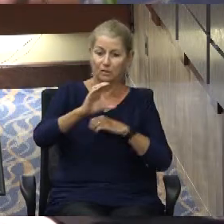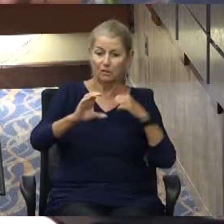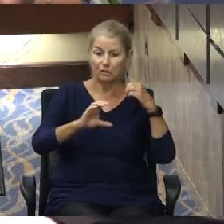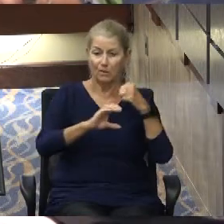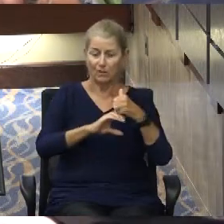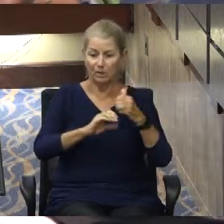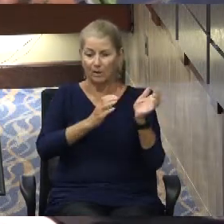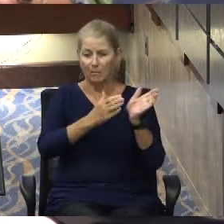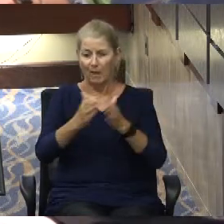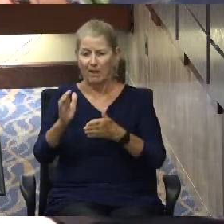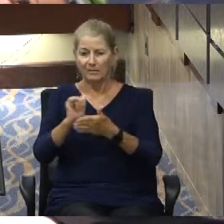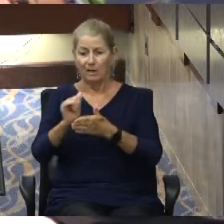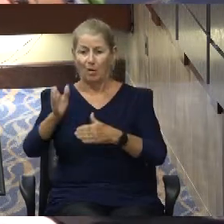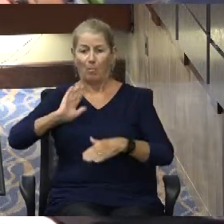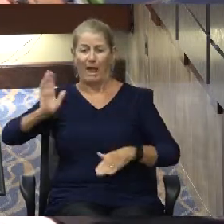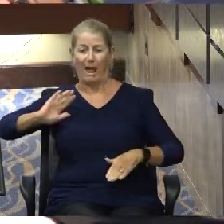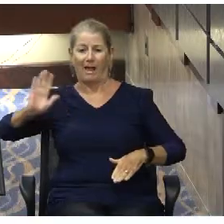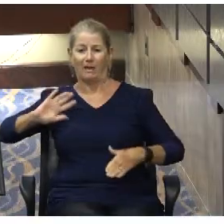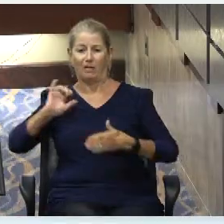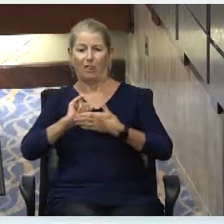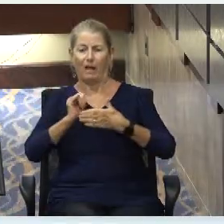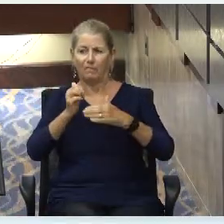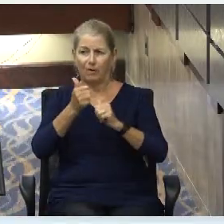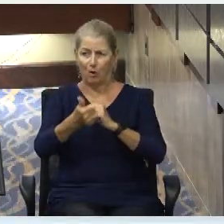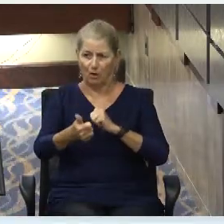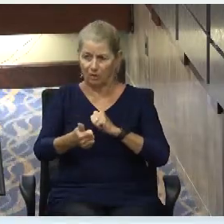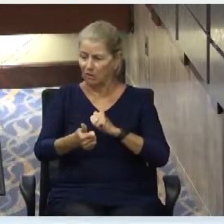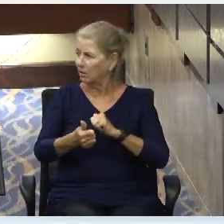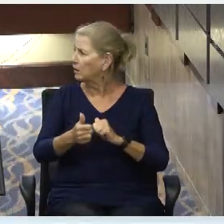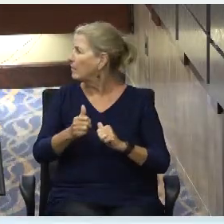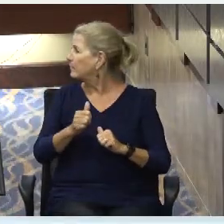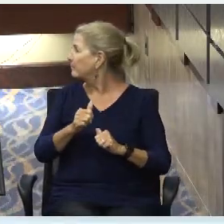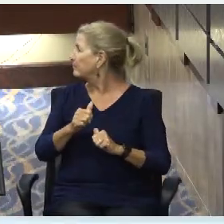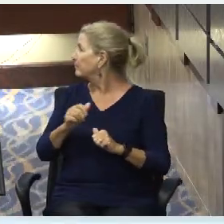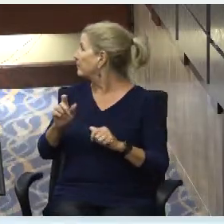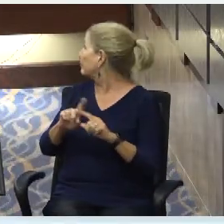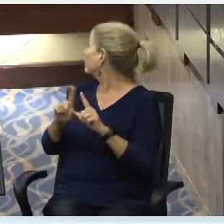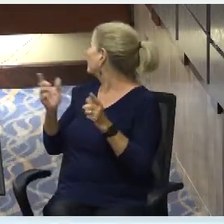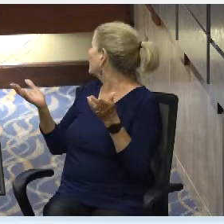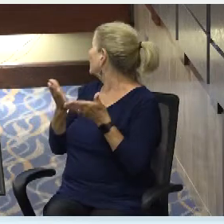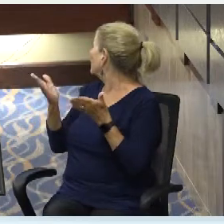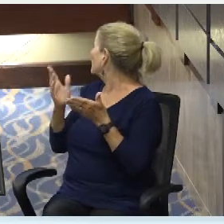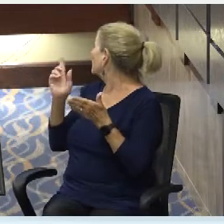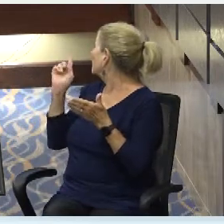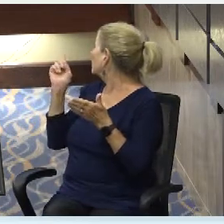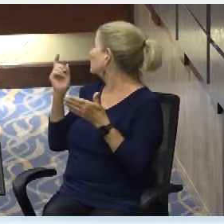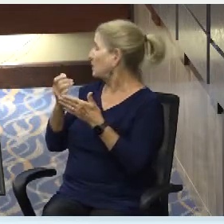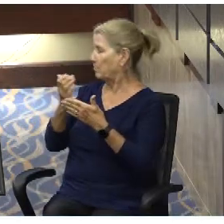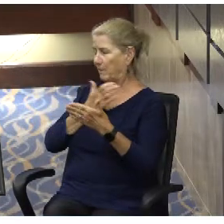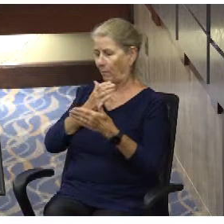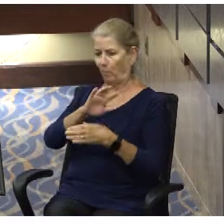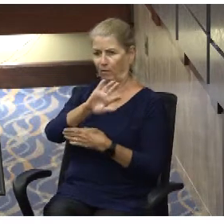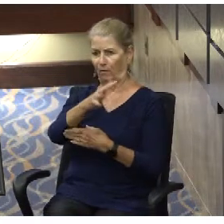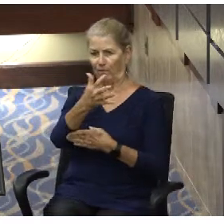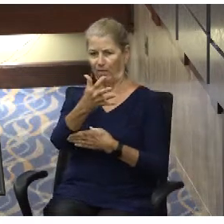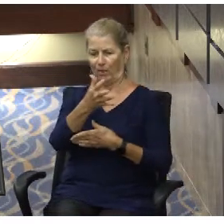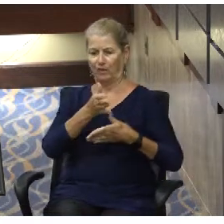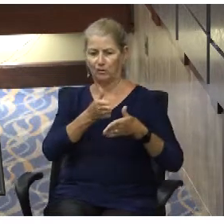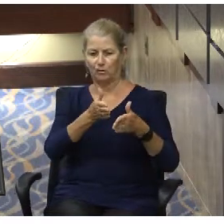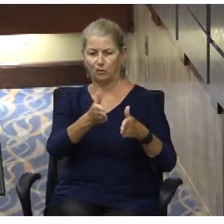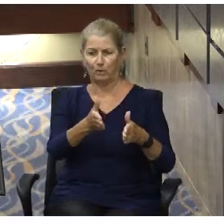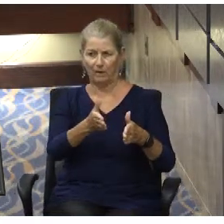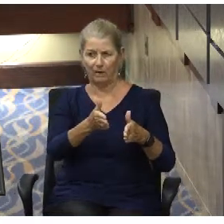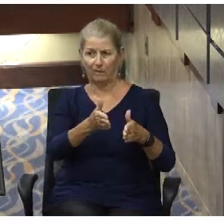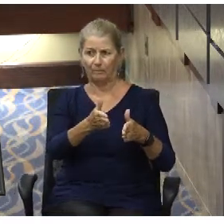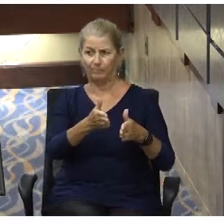far back that help us with that information. That's wild. So here's the before for 5th. Oh,